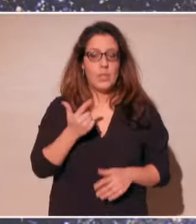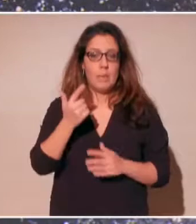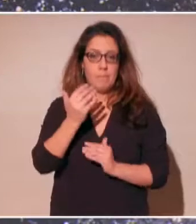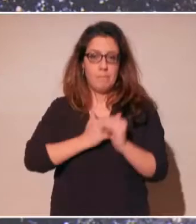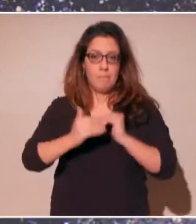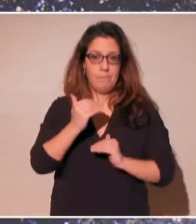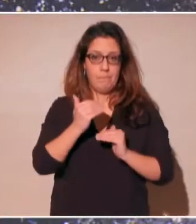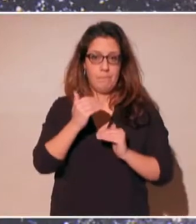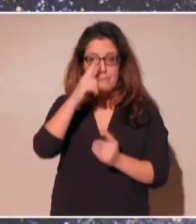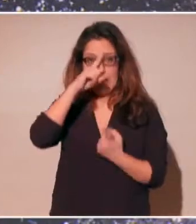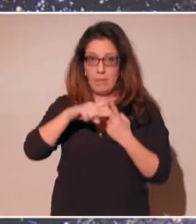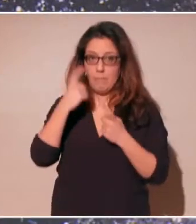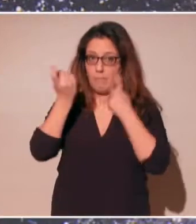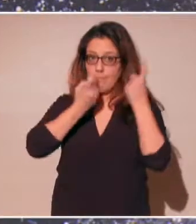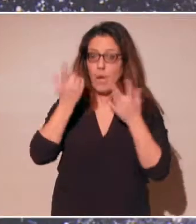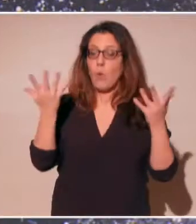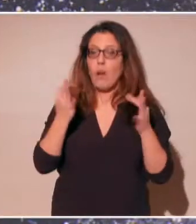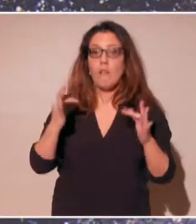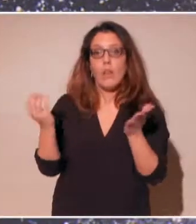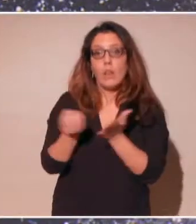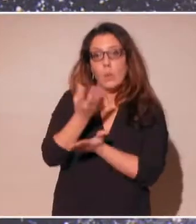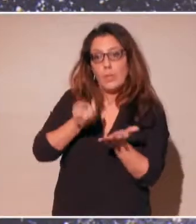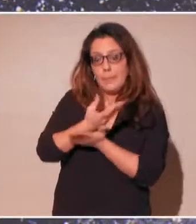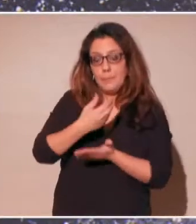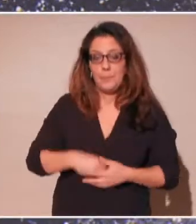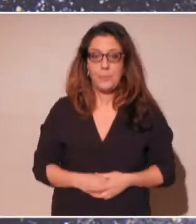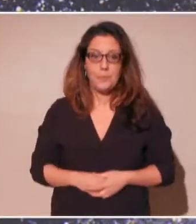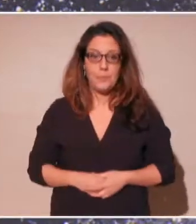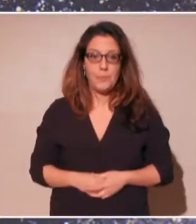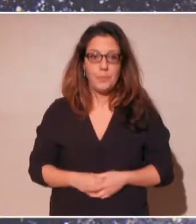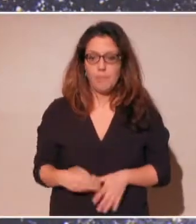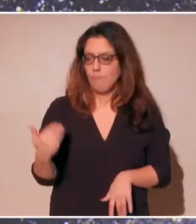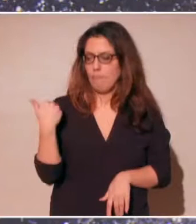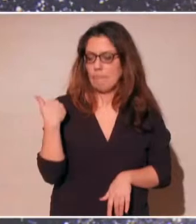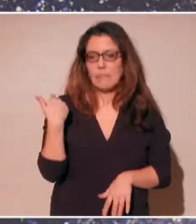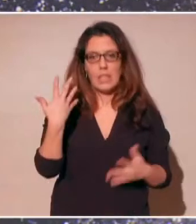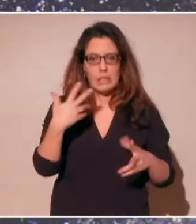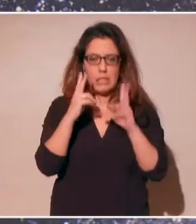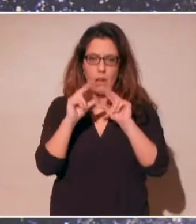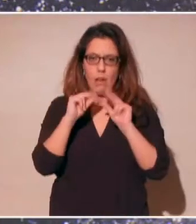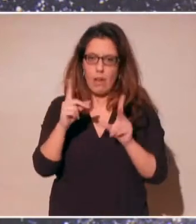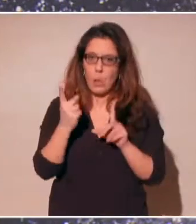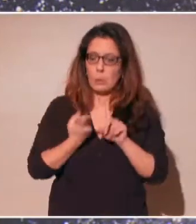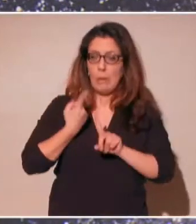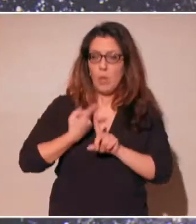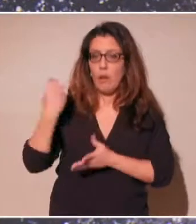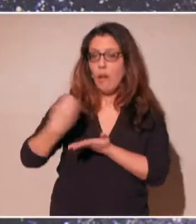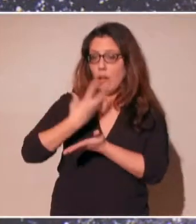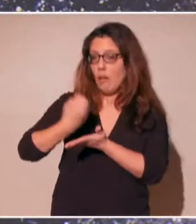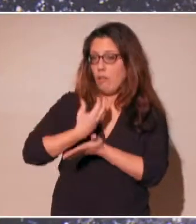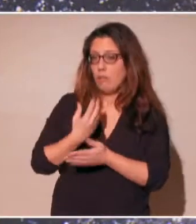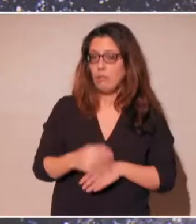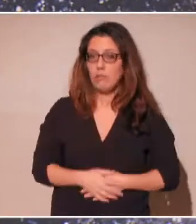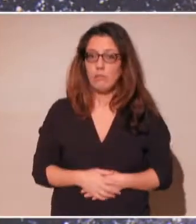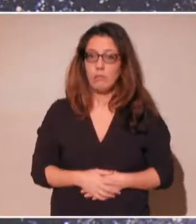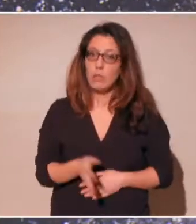The second area we should concentrate on is data. Now, you've talked about how important this is. The Commissioner as well spoke about